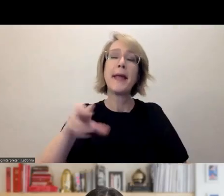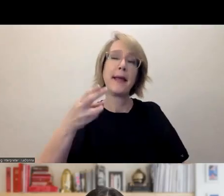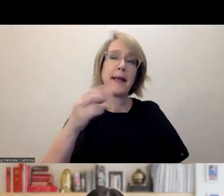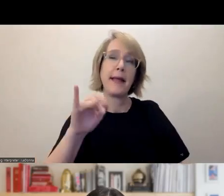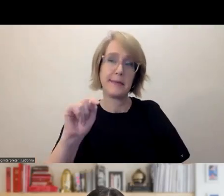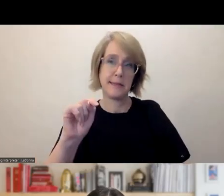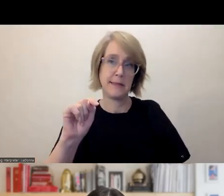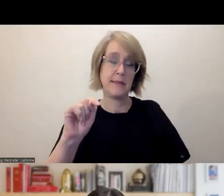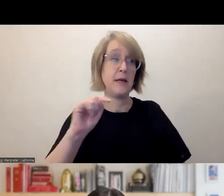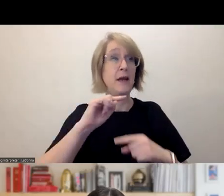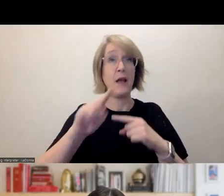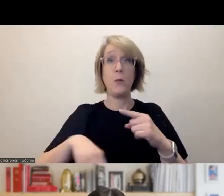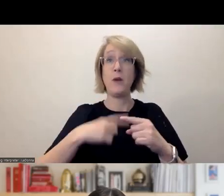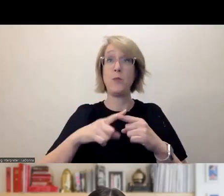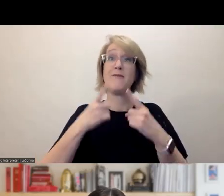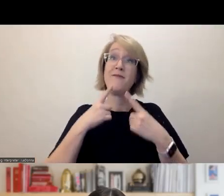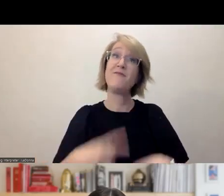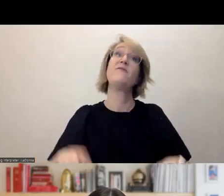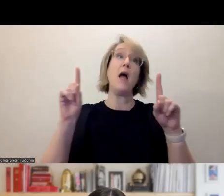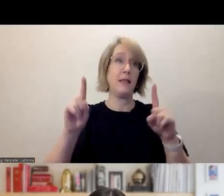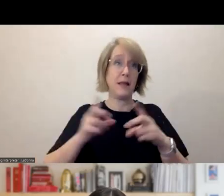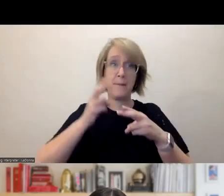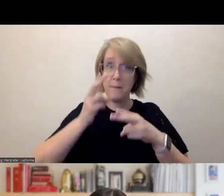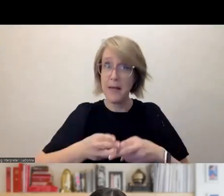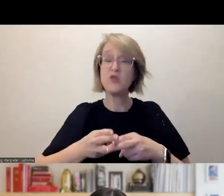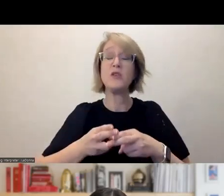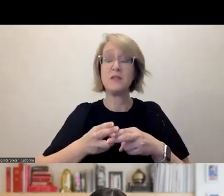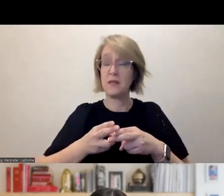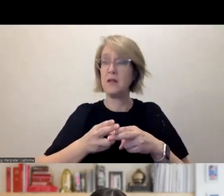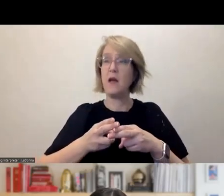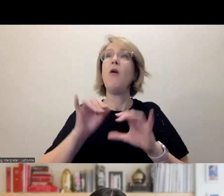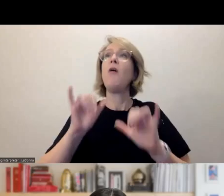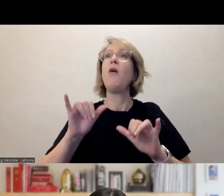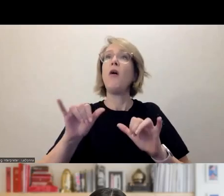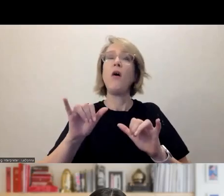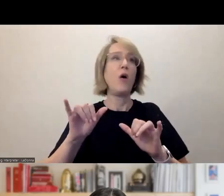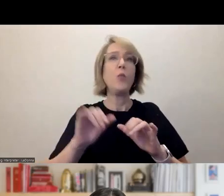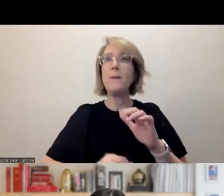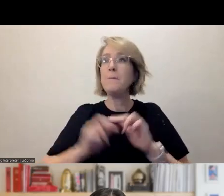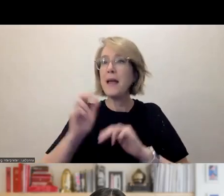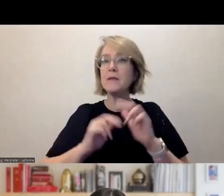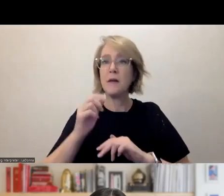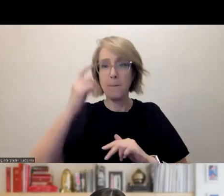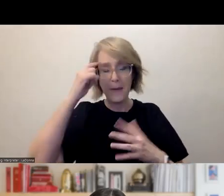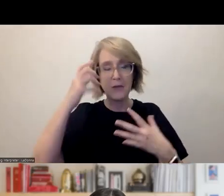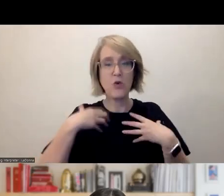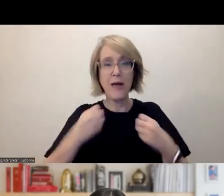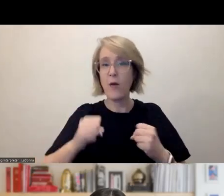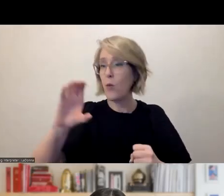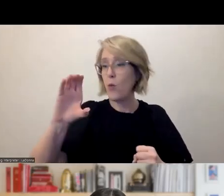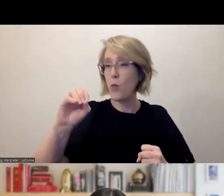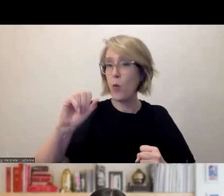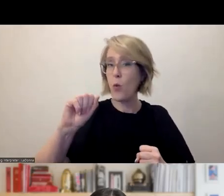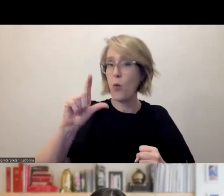we started to speak about it could we start to build things like the Mental Health Coalition, our caucus that's in